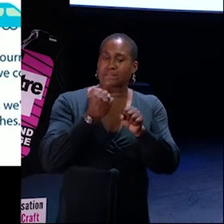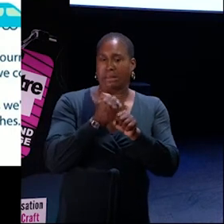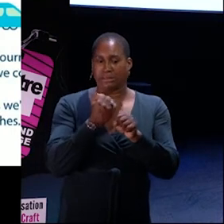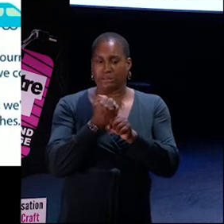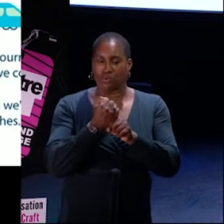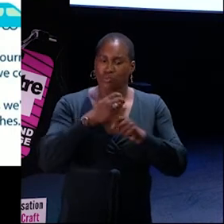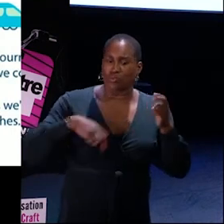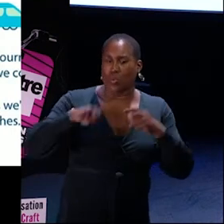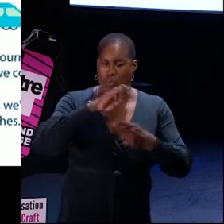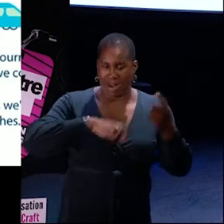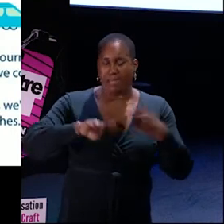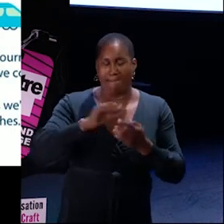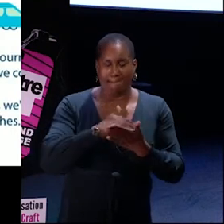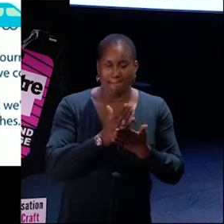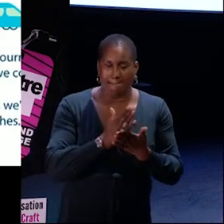so